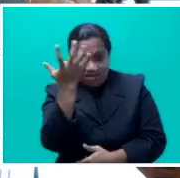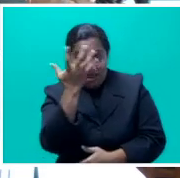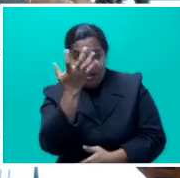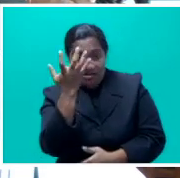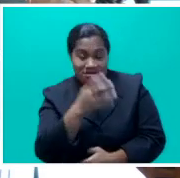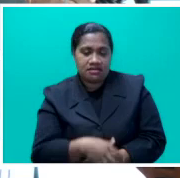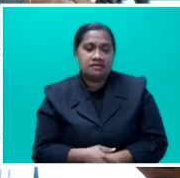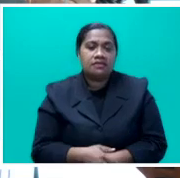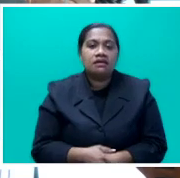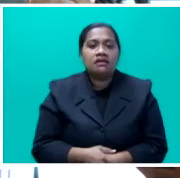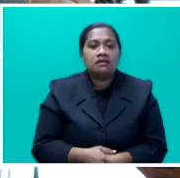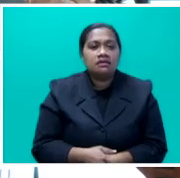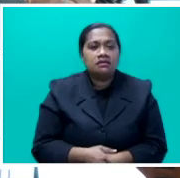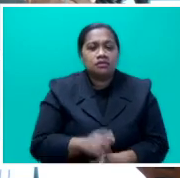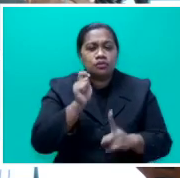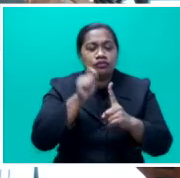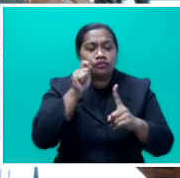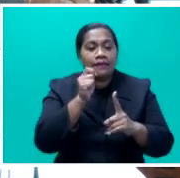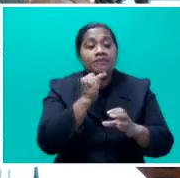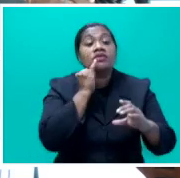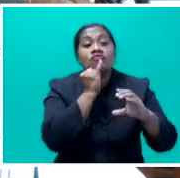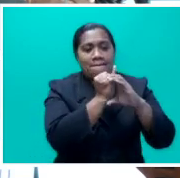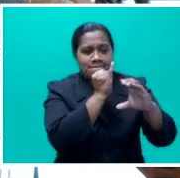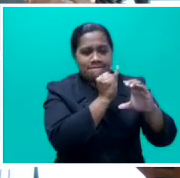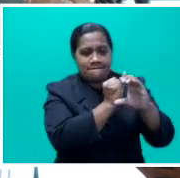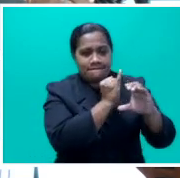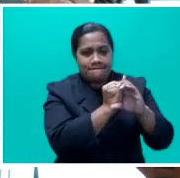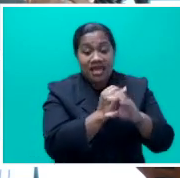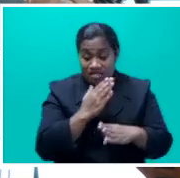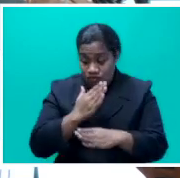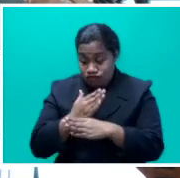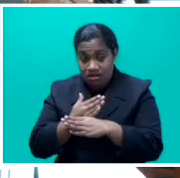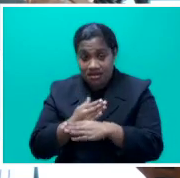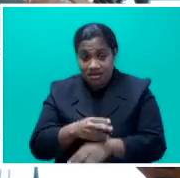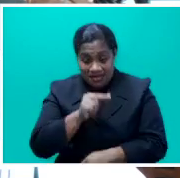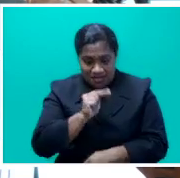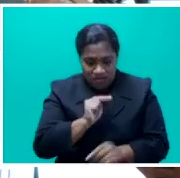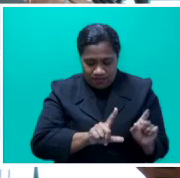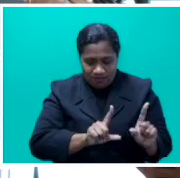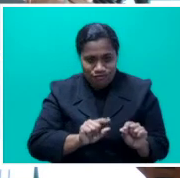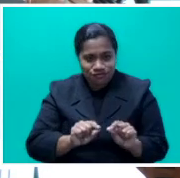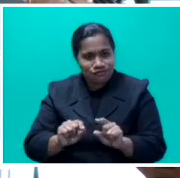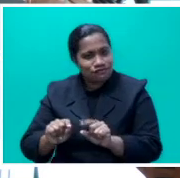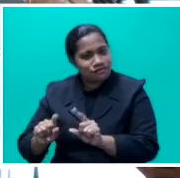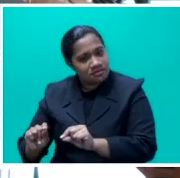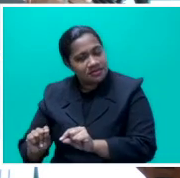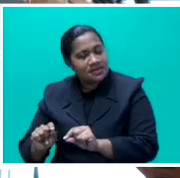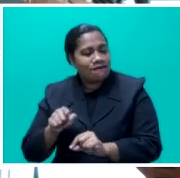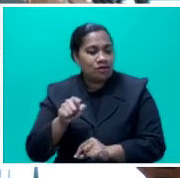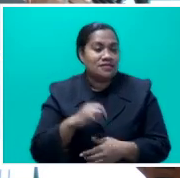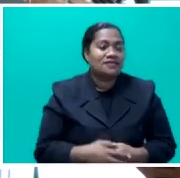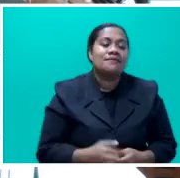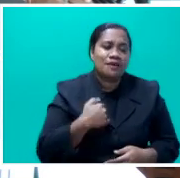the crime scene and the work that needs to be undertaken in that regard. But I wish